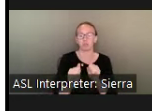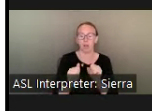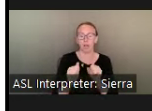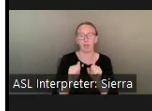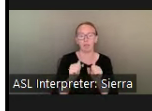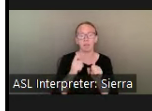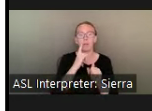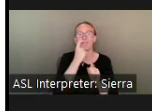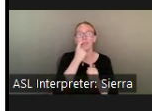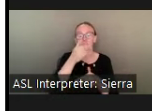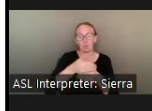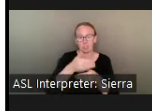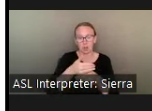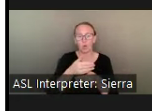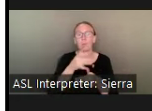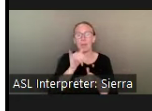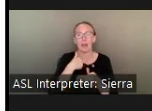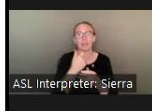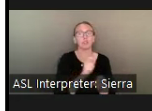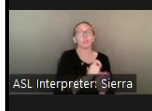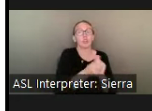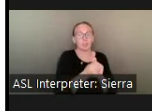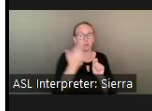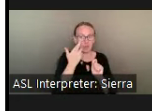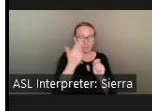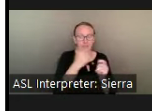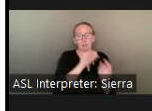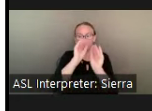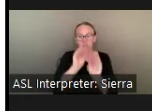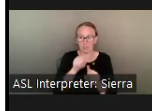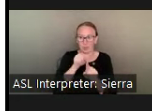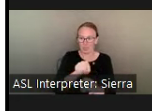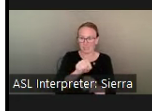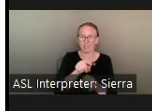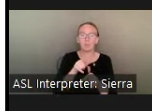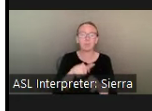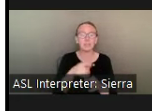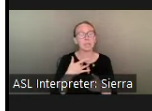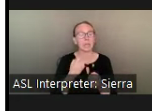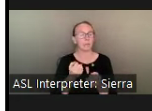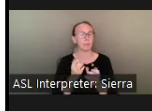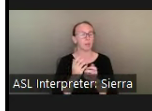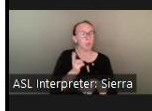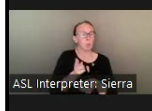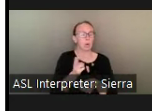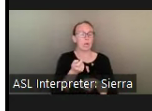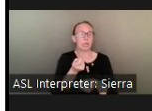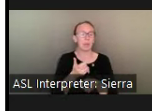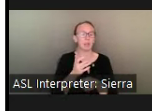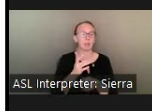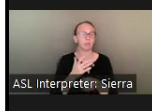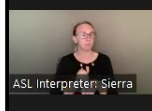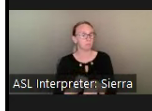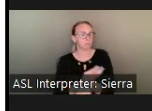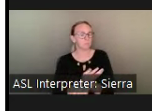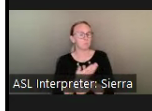those into a new composition, which I'm actually has kind of this somewhat kind of historical ghostly feel to it. Since I made quite a